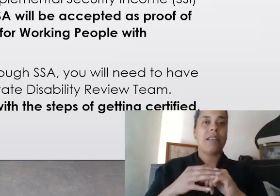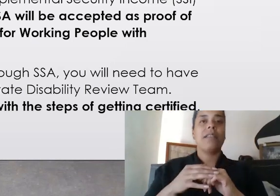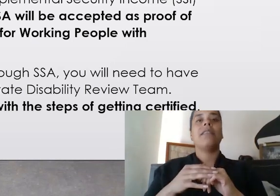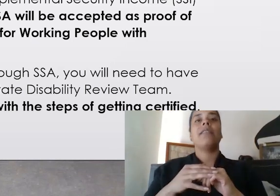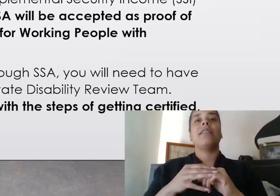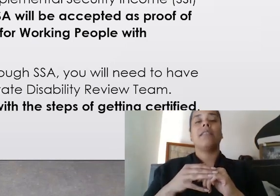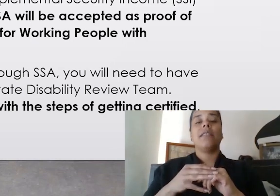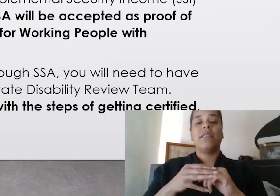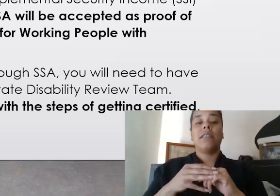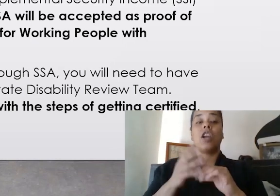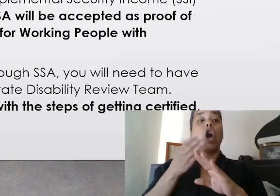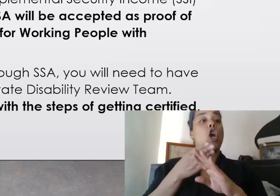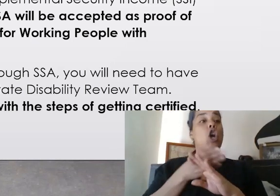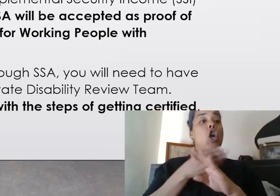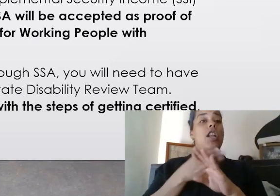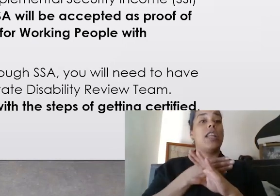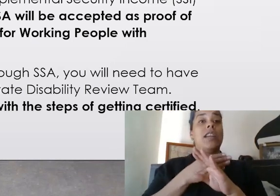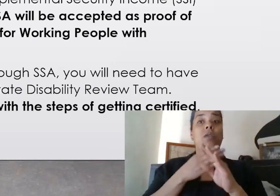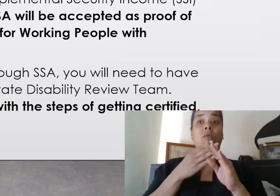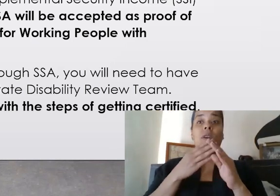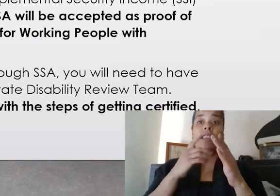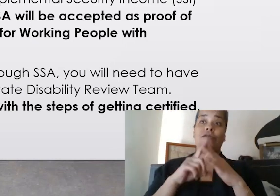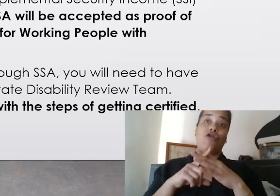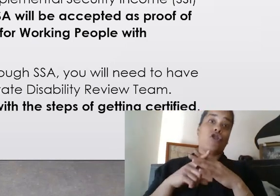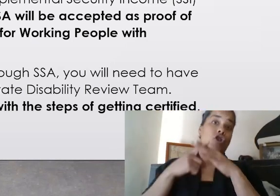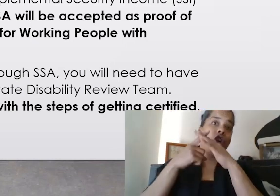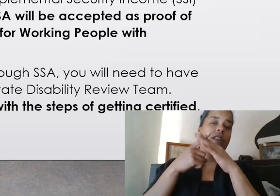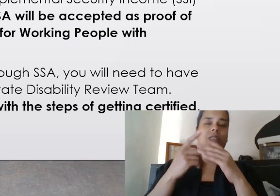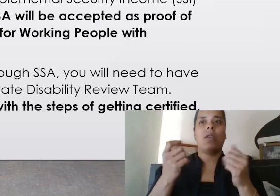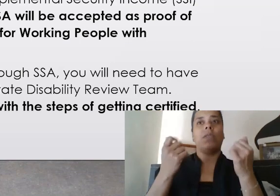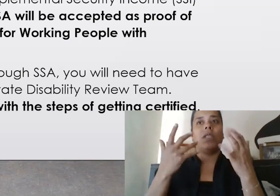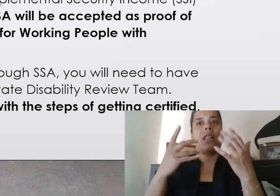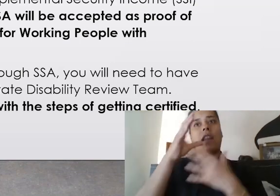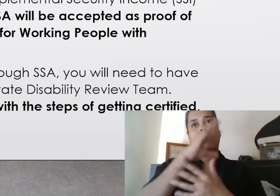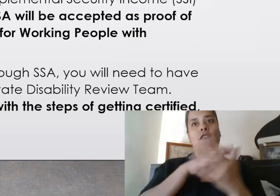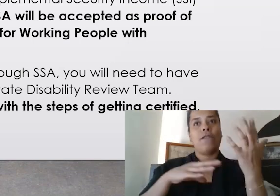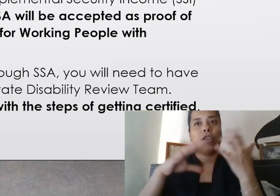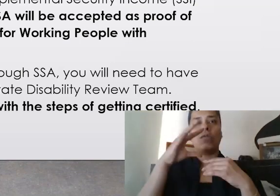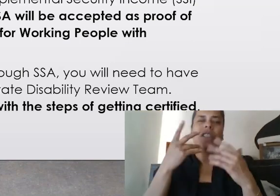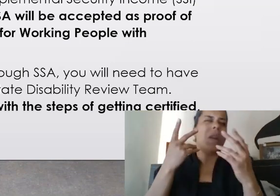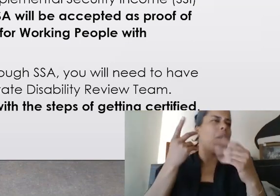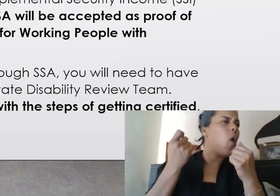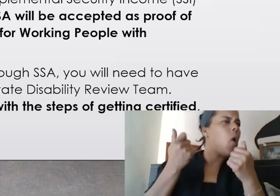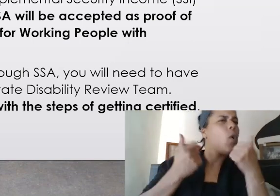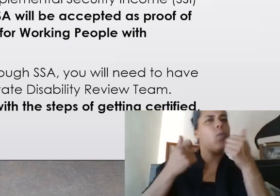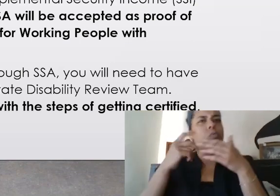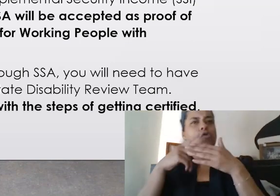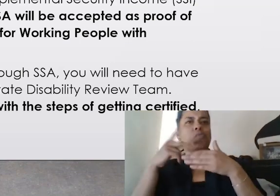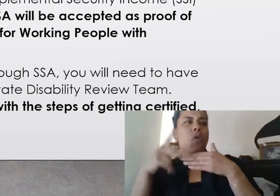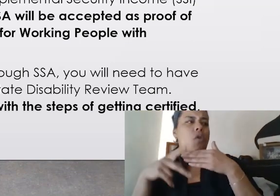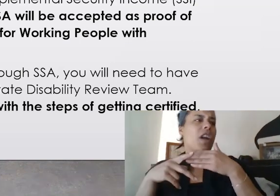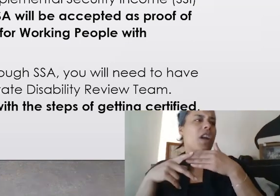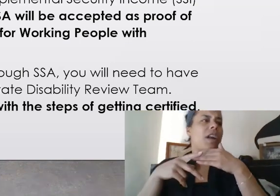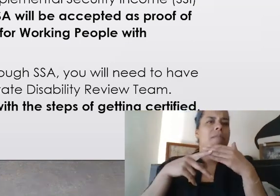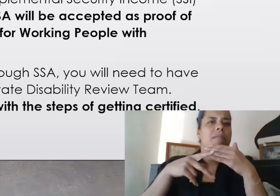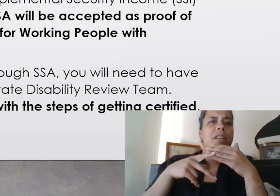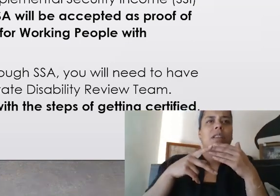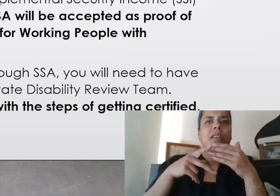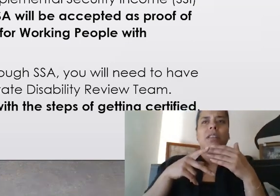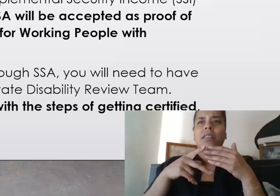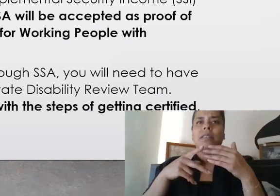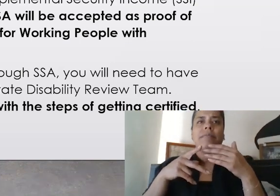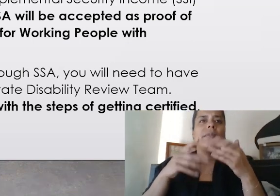Earlier when the program first came out, there was a lot of confusion about what program to put people in, whether